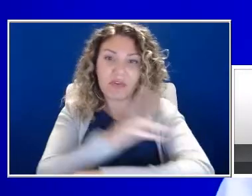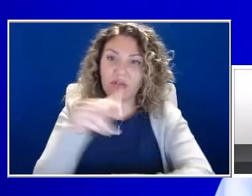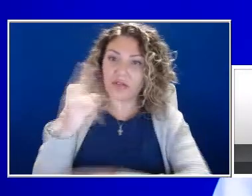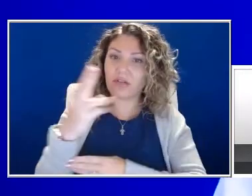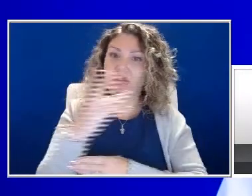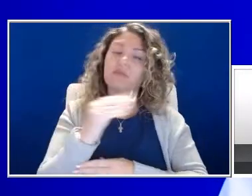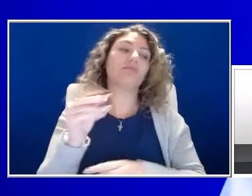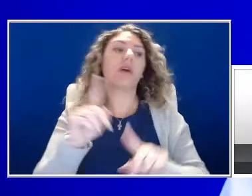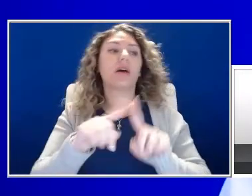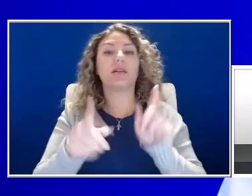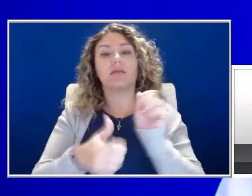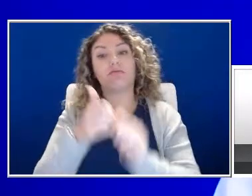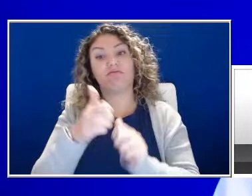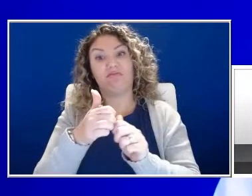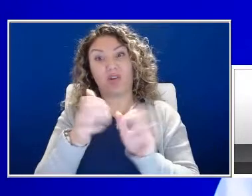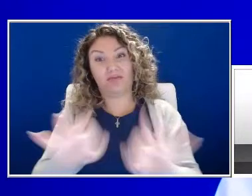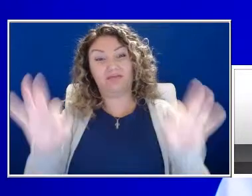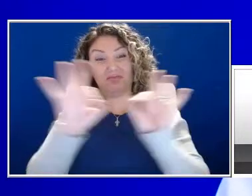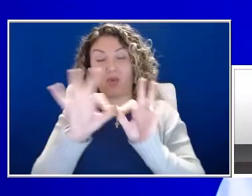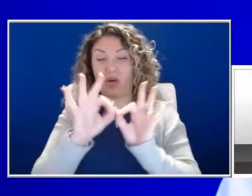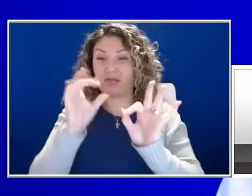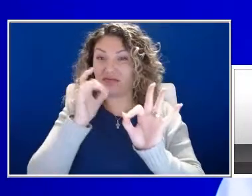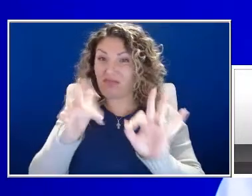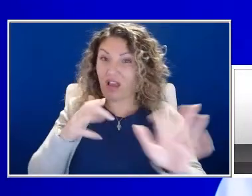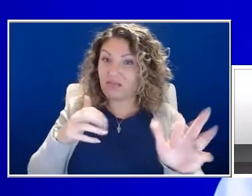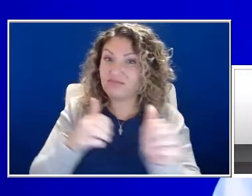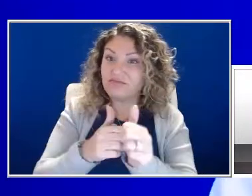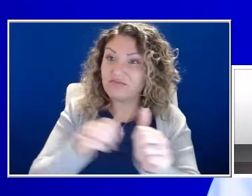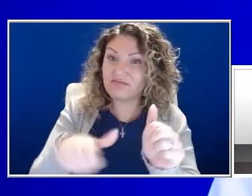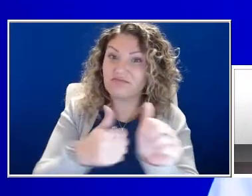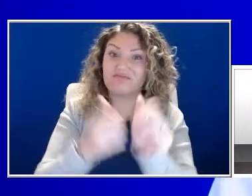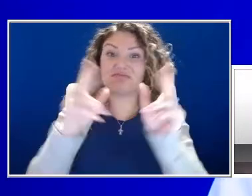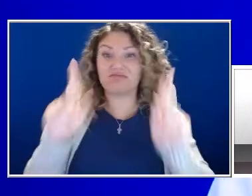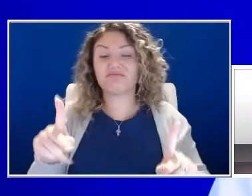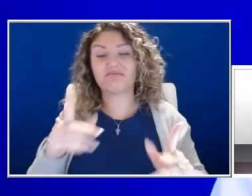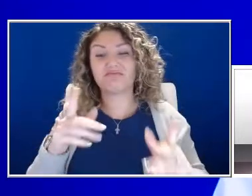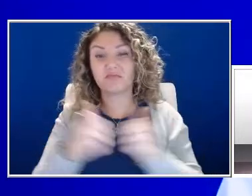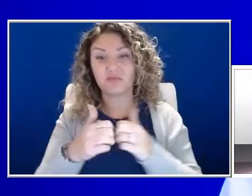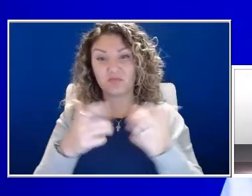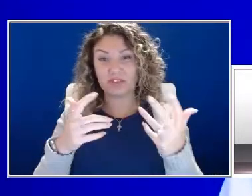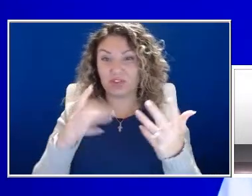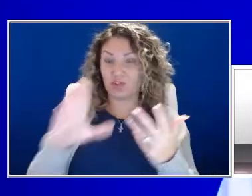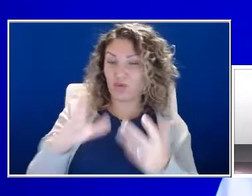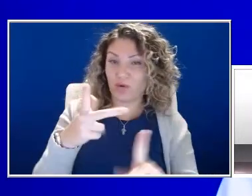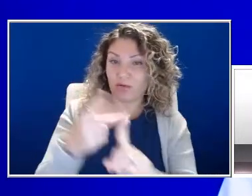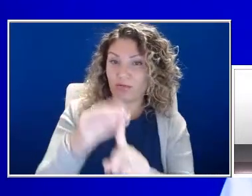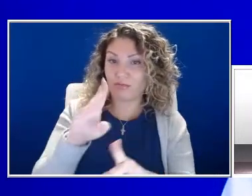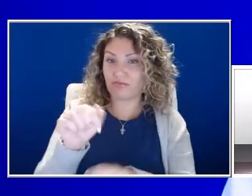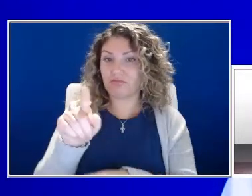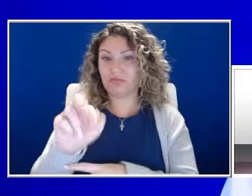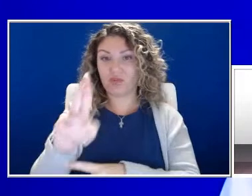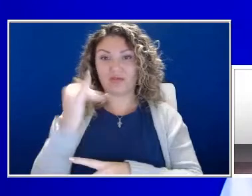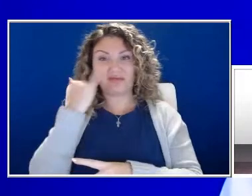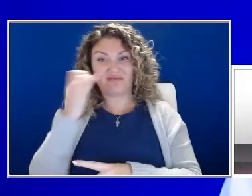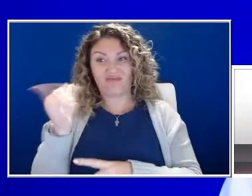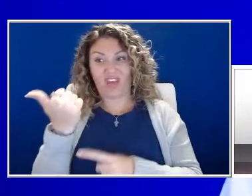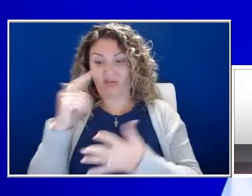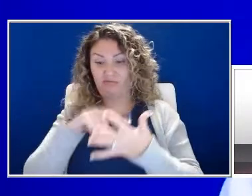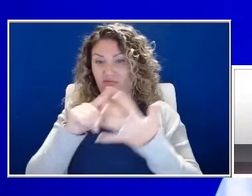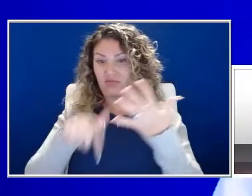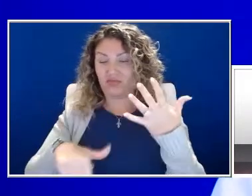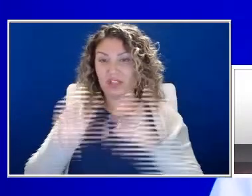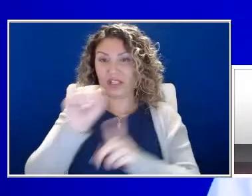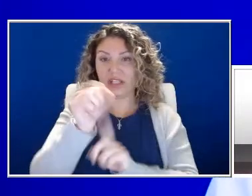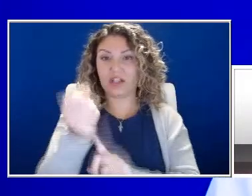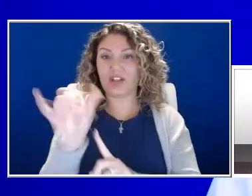your booster. And again, I think it's also important to understand that if you are having some of those other conditions, even such as age